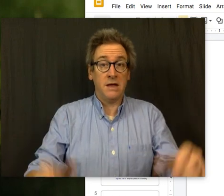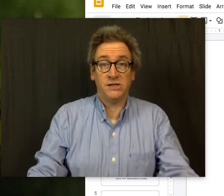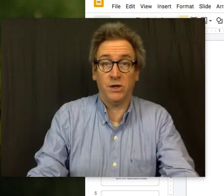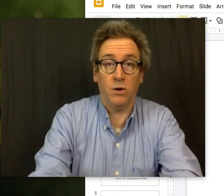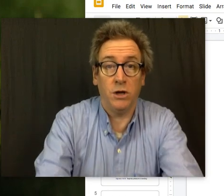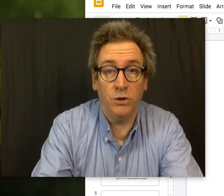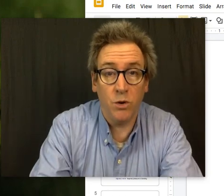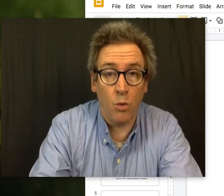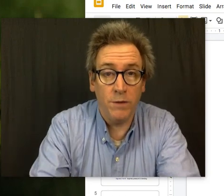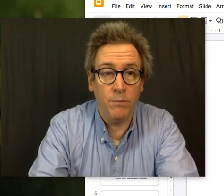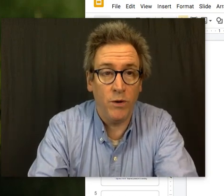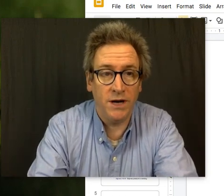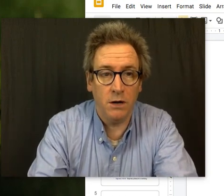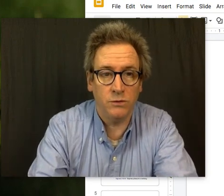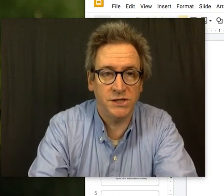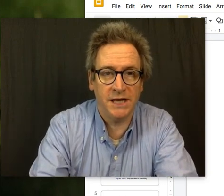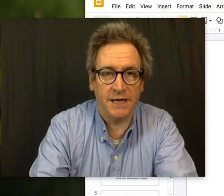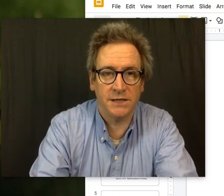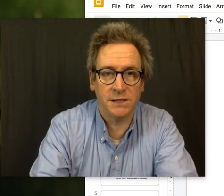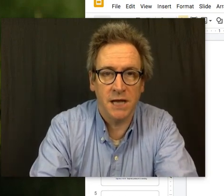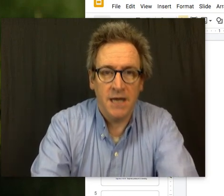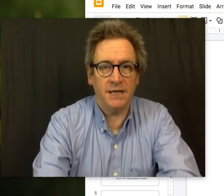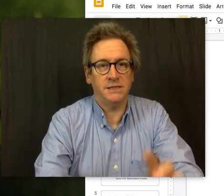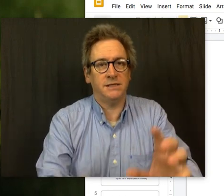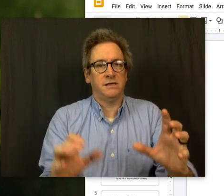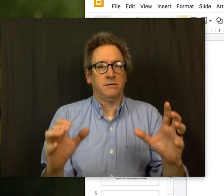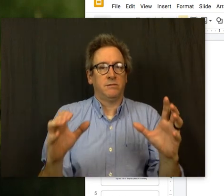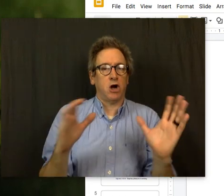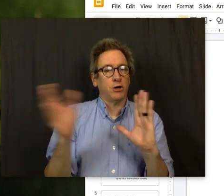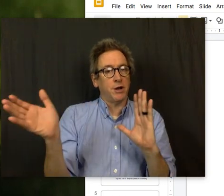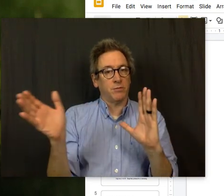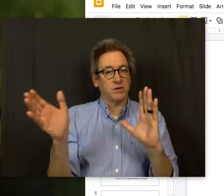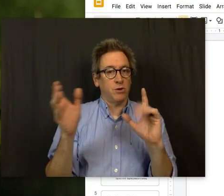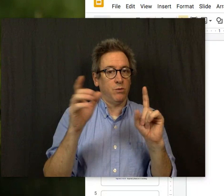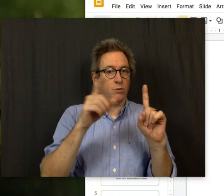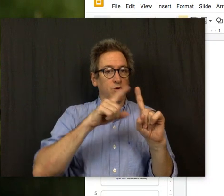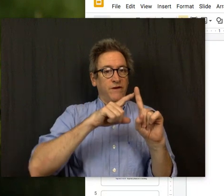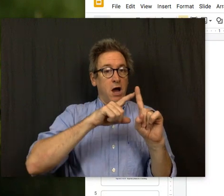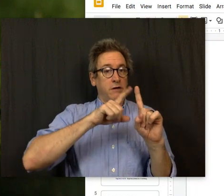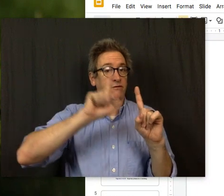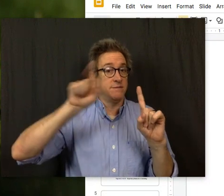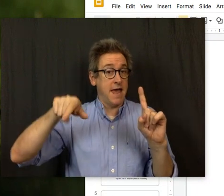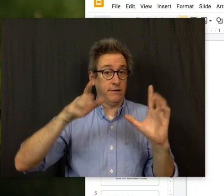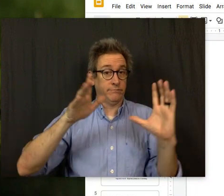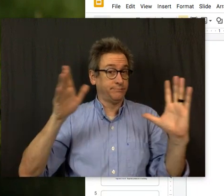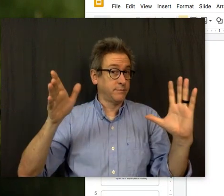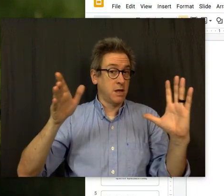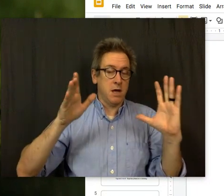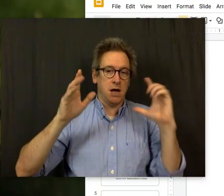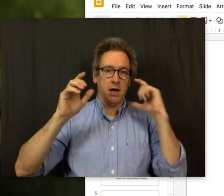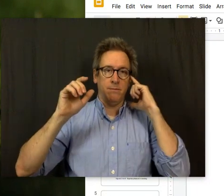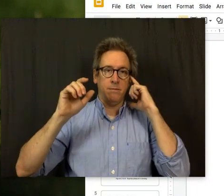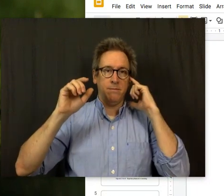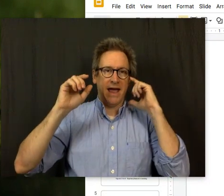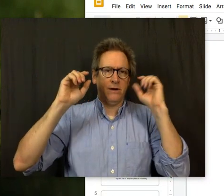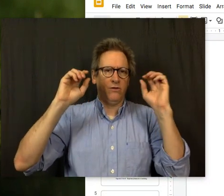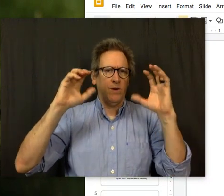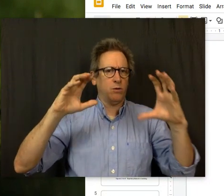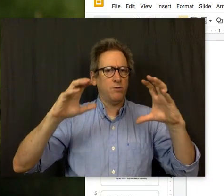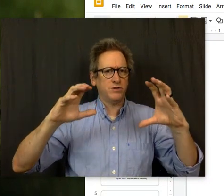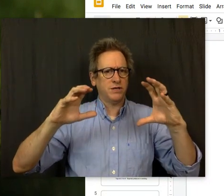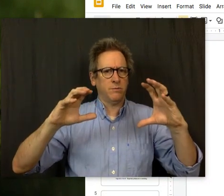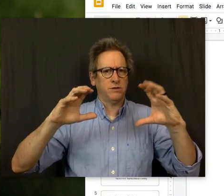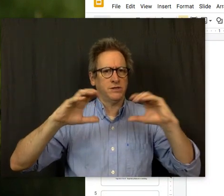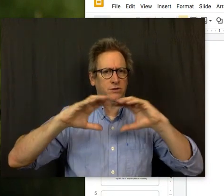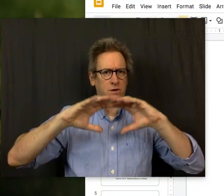All right, so unit 1.06 is cardinal numbers. So we're moving on from 10. And the way